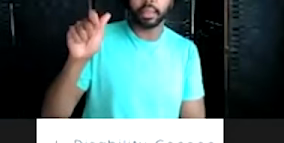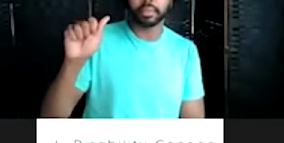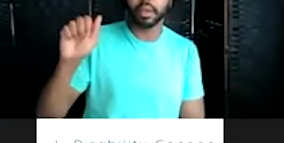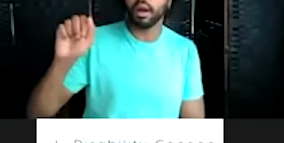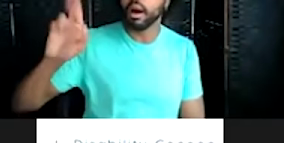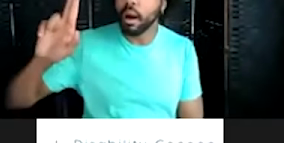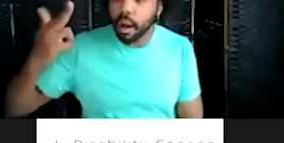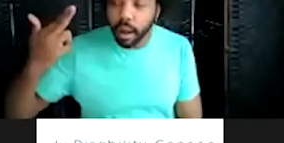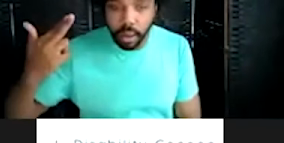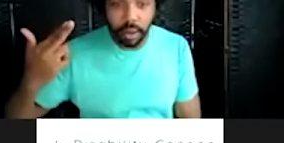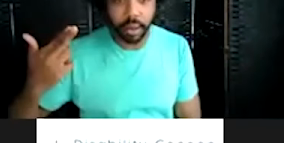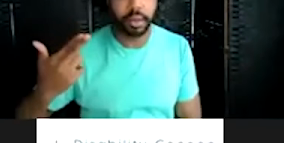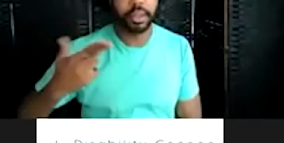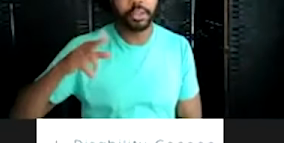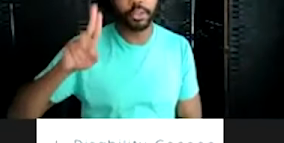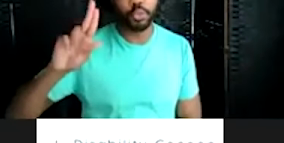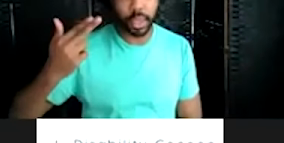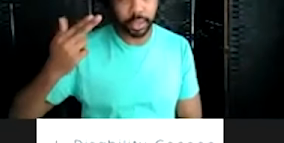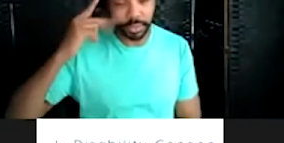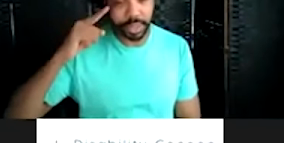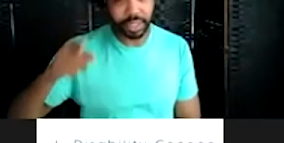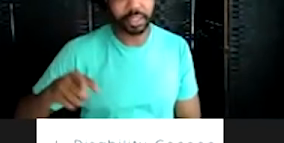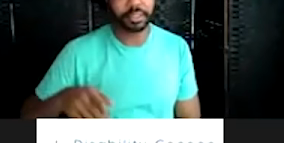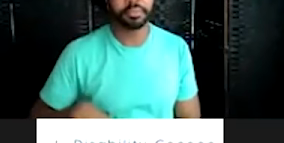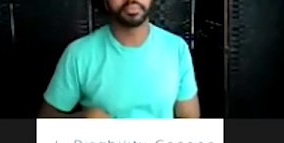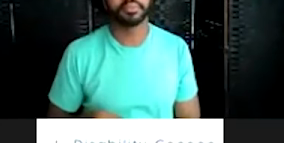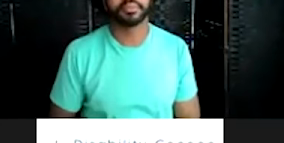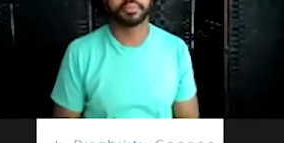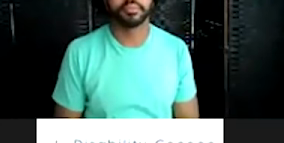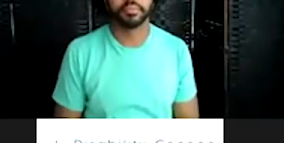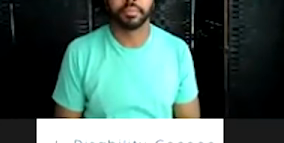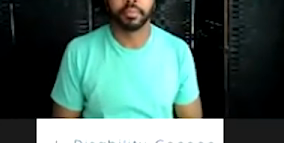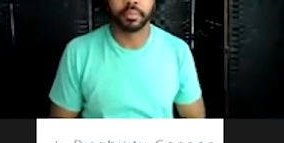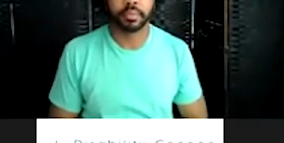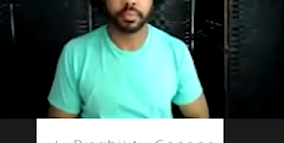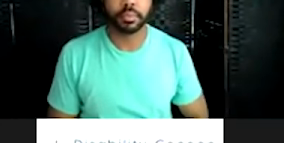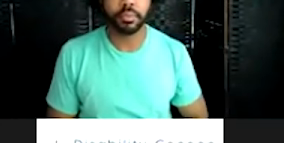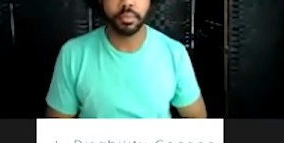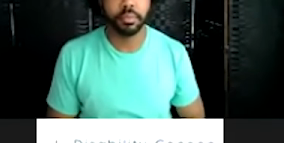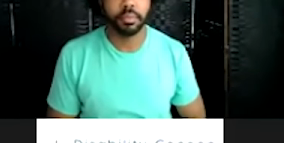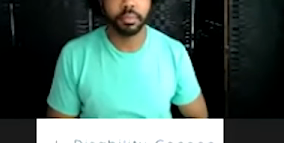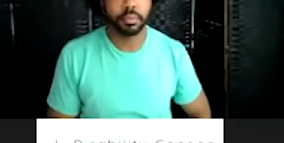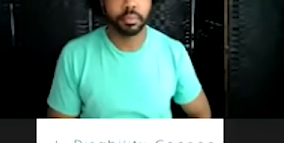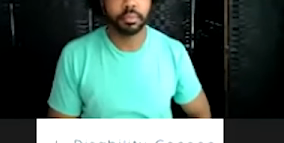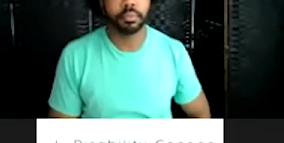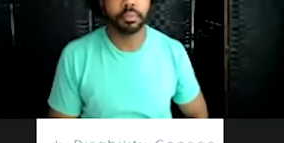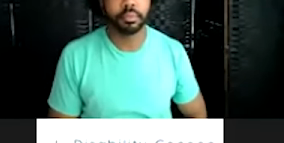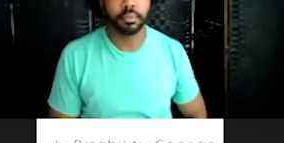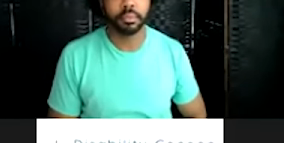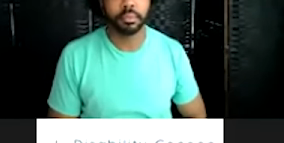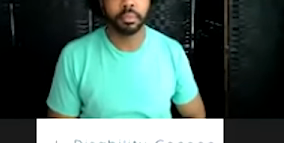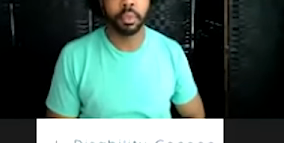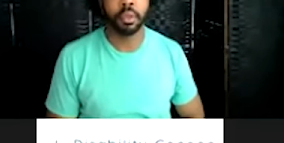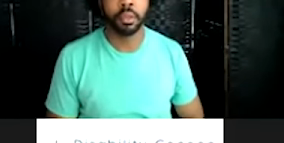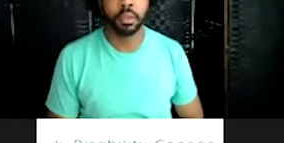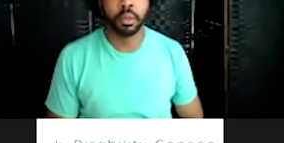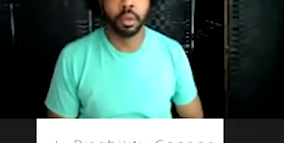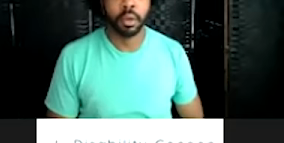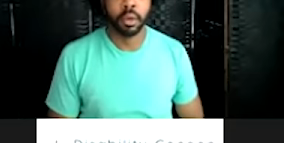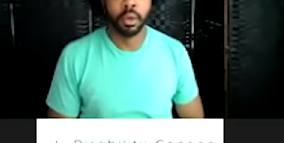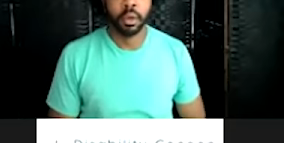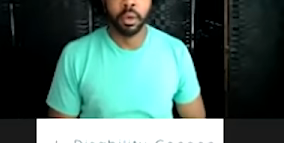gonna hit this microphone. Let's make sure this is turned all the way up. Now I'm